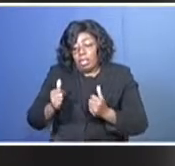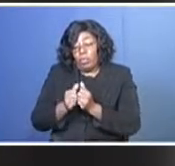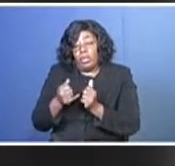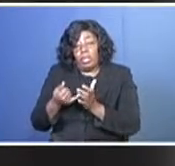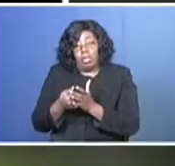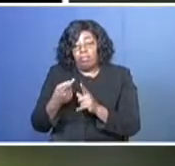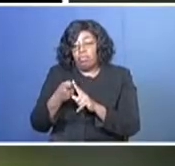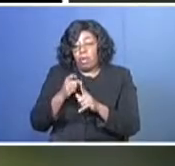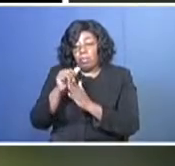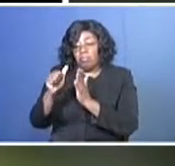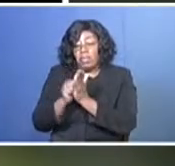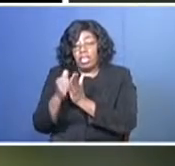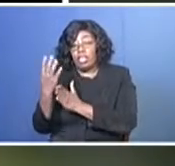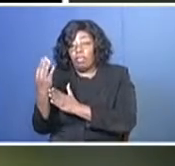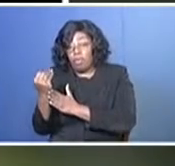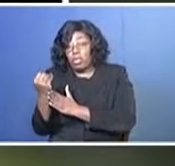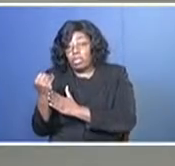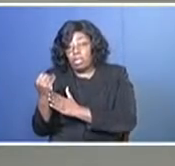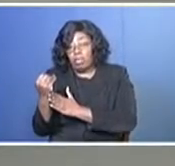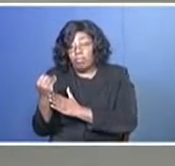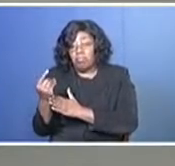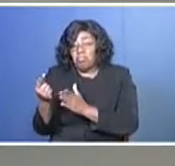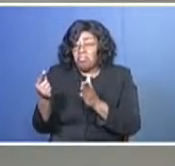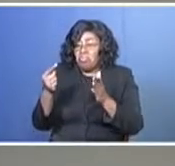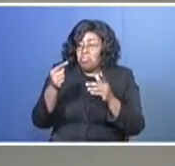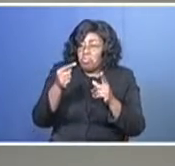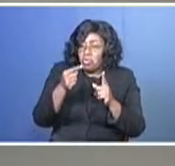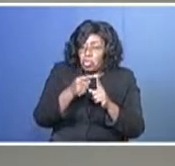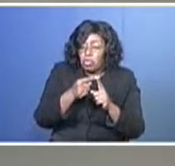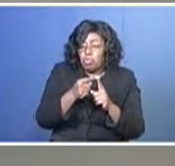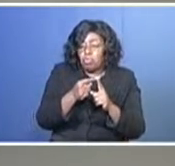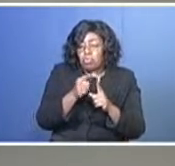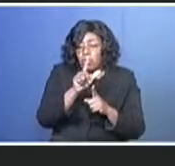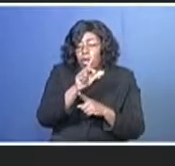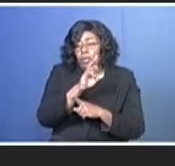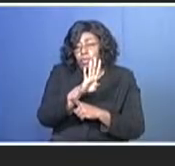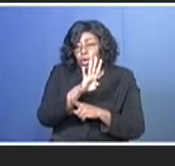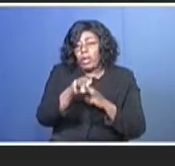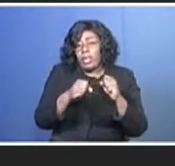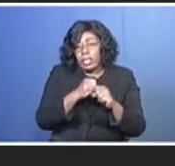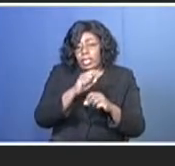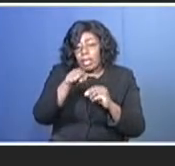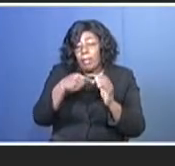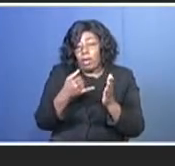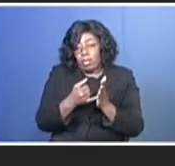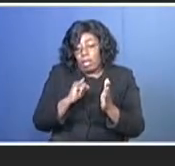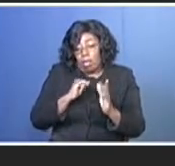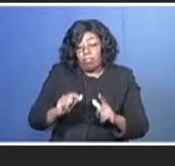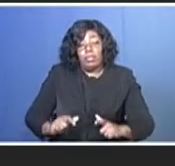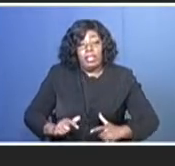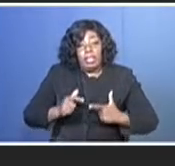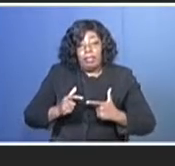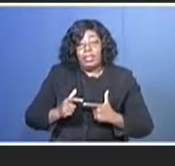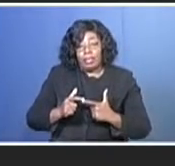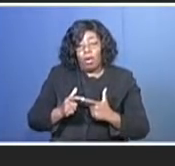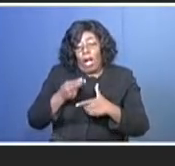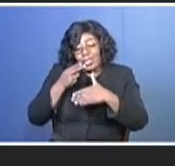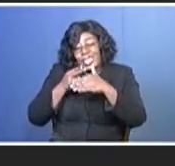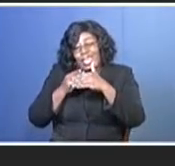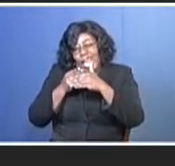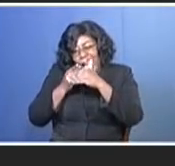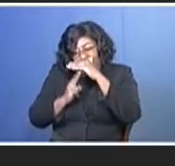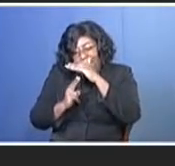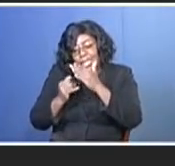14 and up until 3-4 years ago was when I came out about it. So I've been hiding it, I should